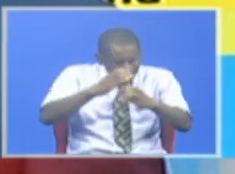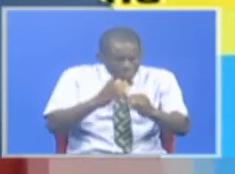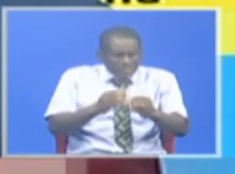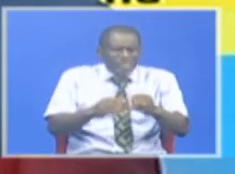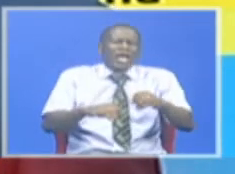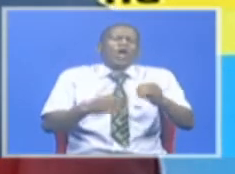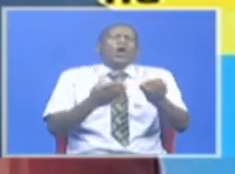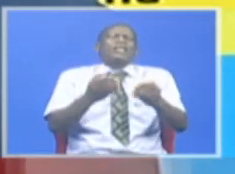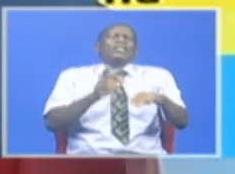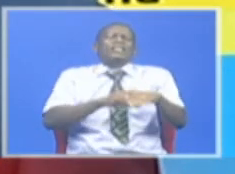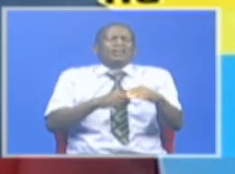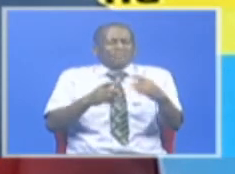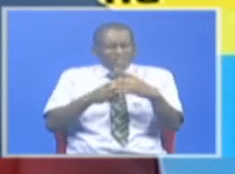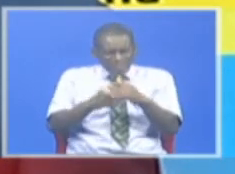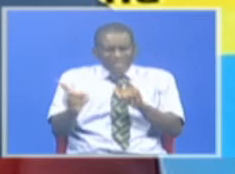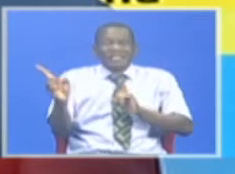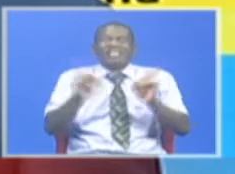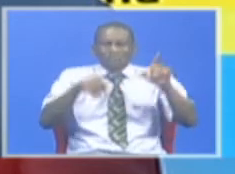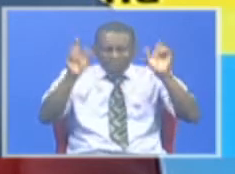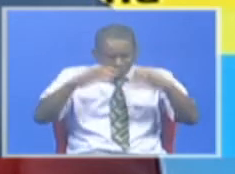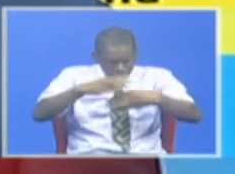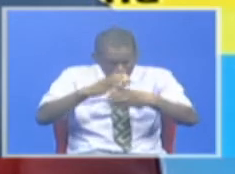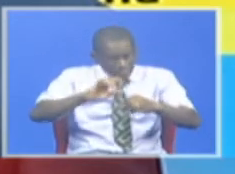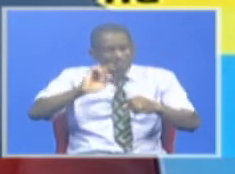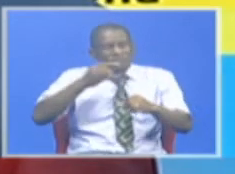origin of their journey